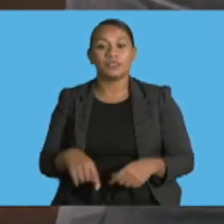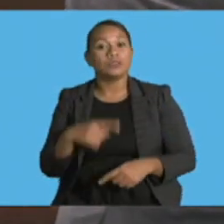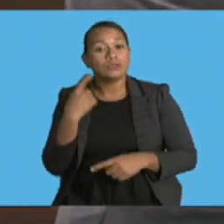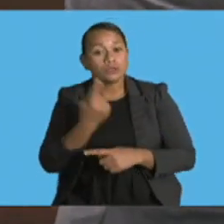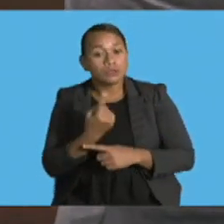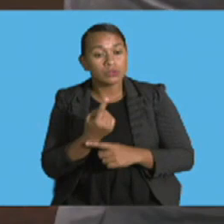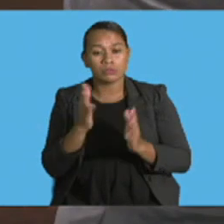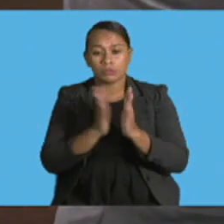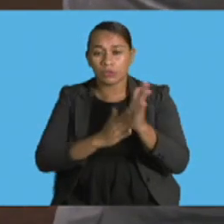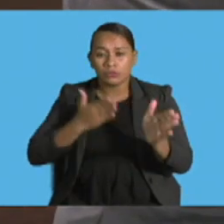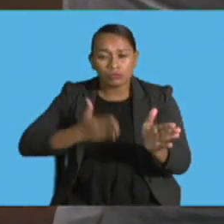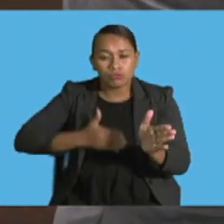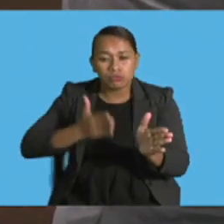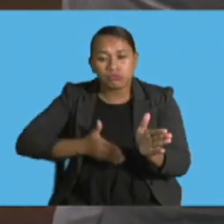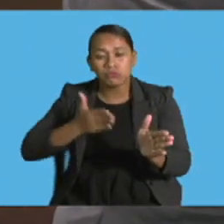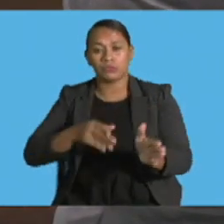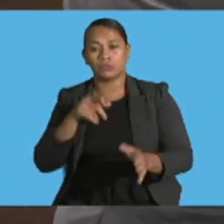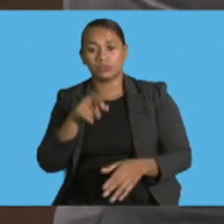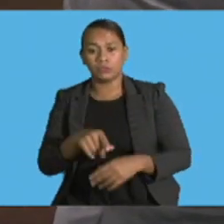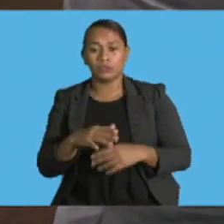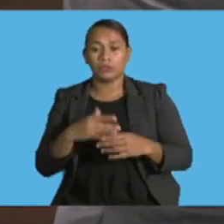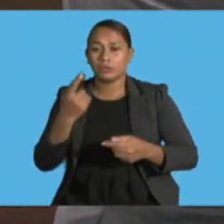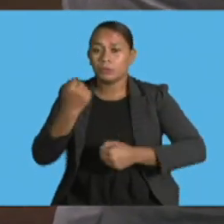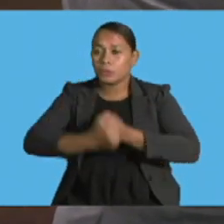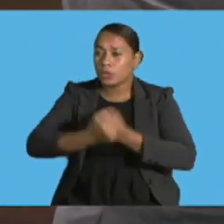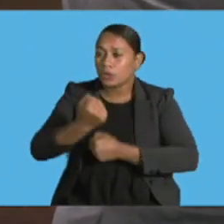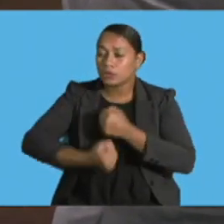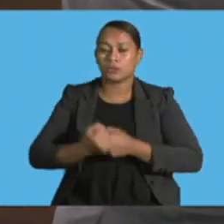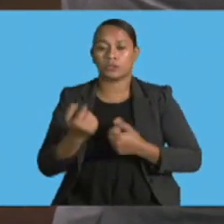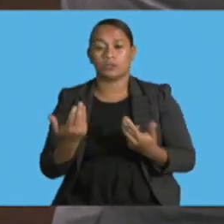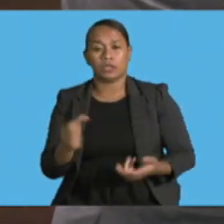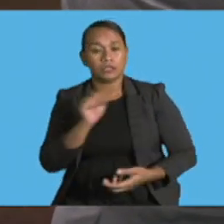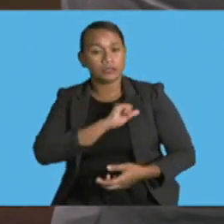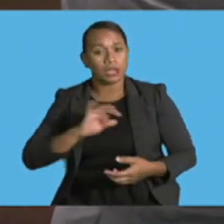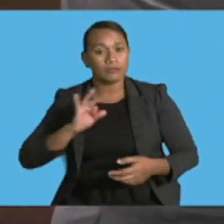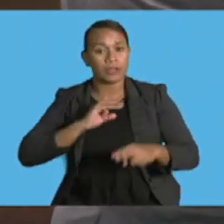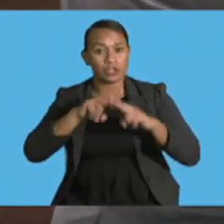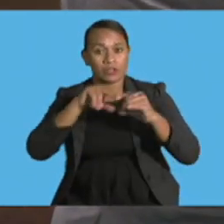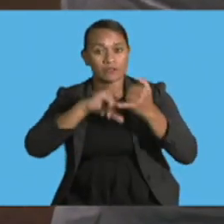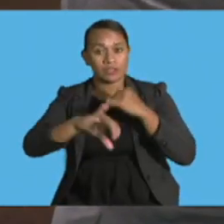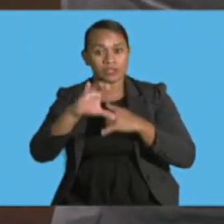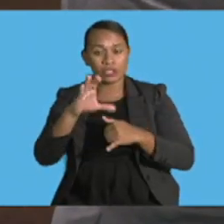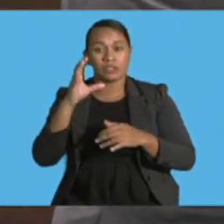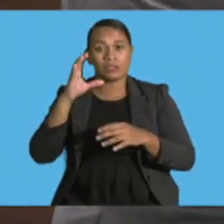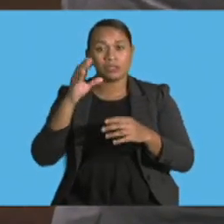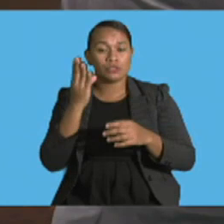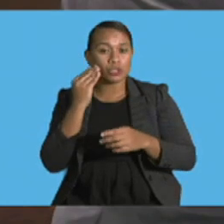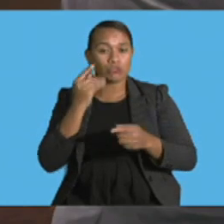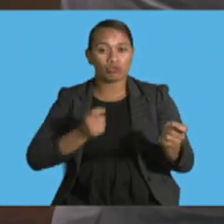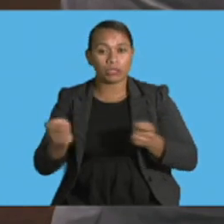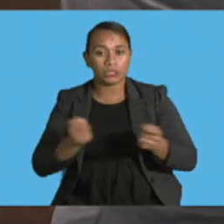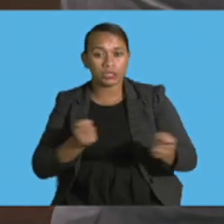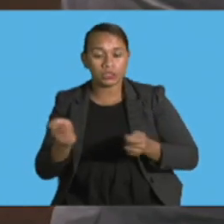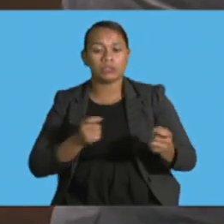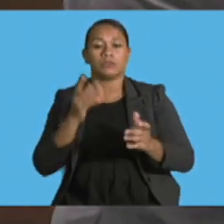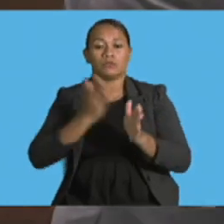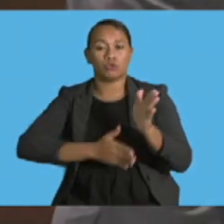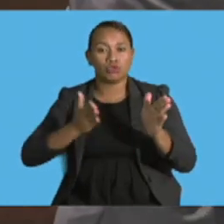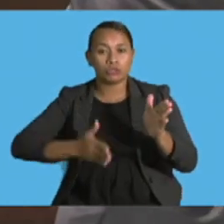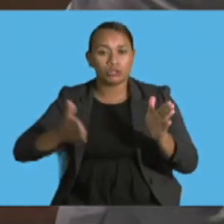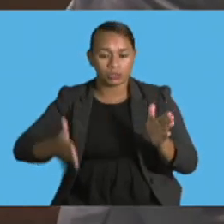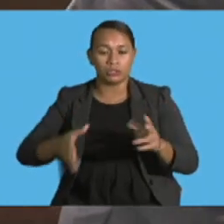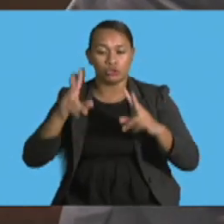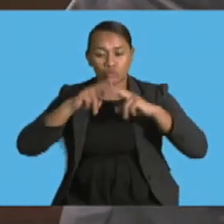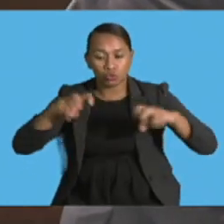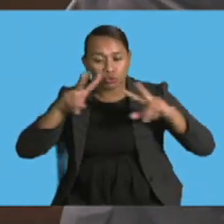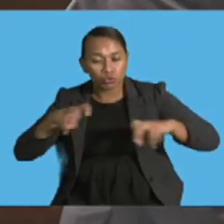mill operators, and the staff and management of FSC and the Sugar Research Institute of Fiji, who